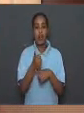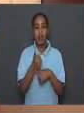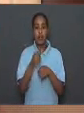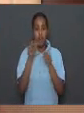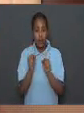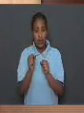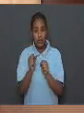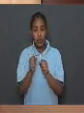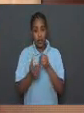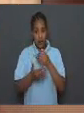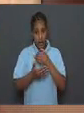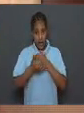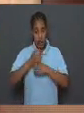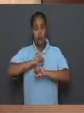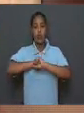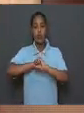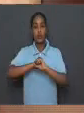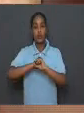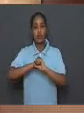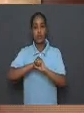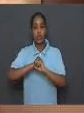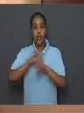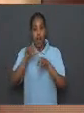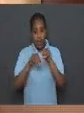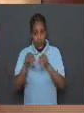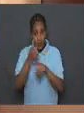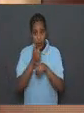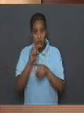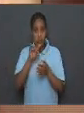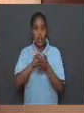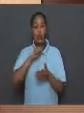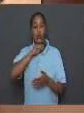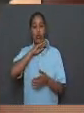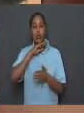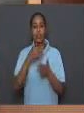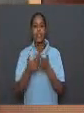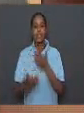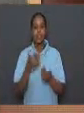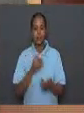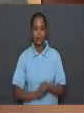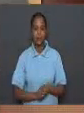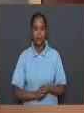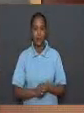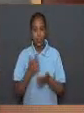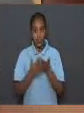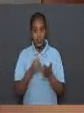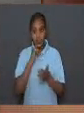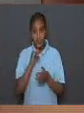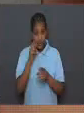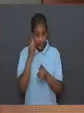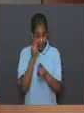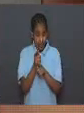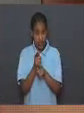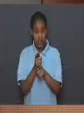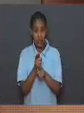provide a layer of protection for active metals that corrode easily. This is, in fact, the